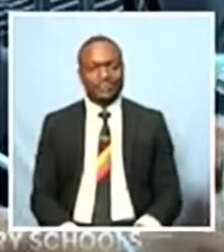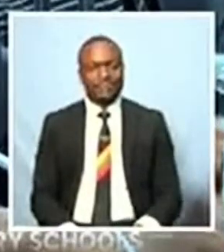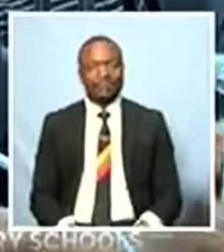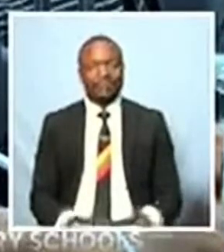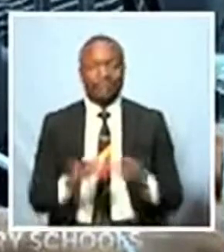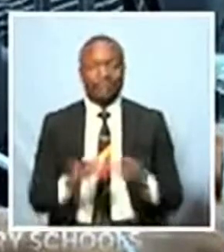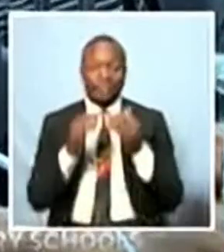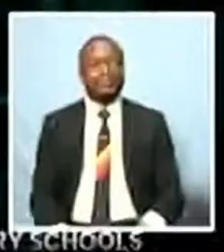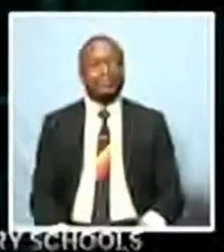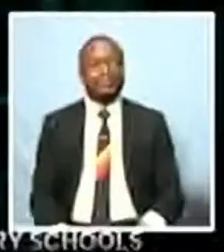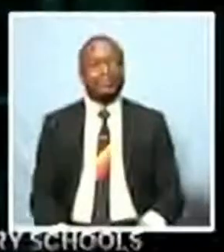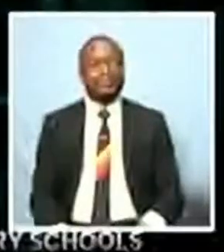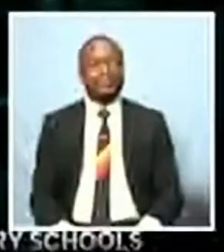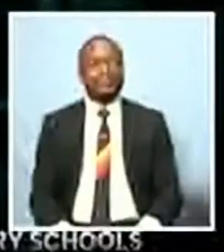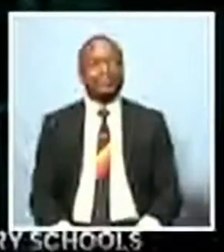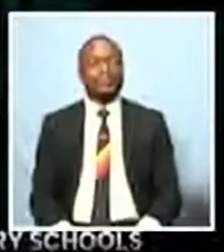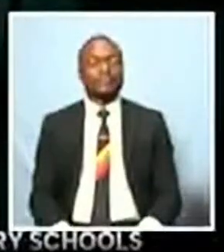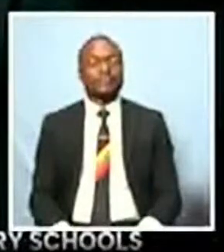Thank you. Okay.